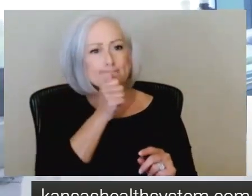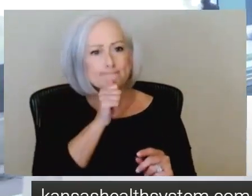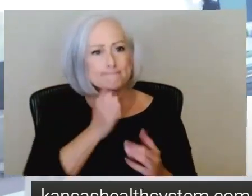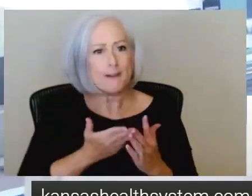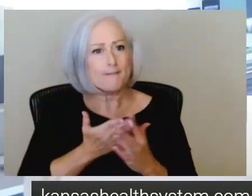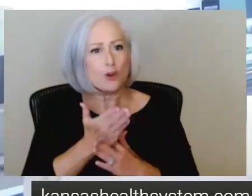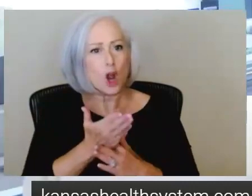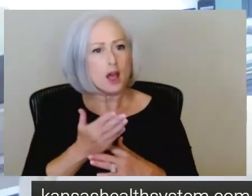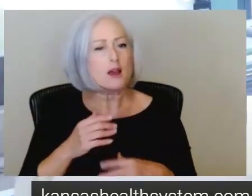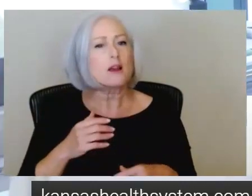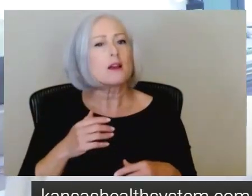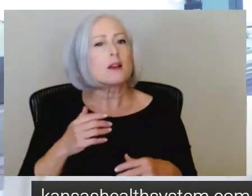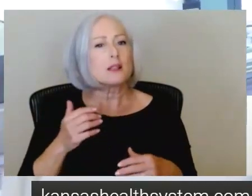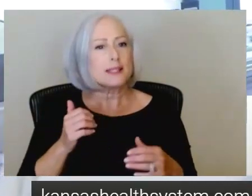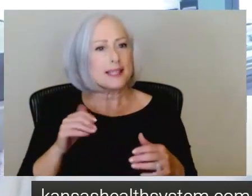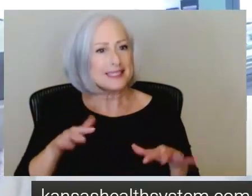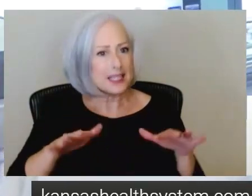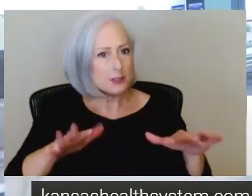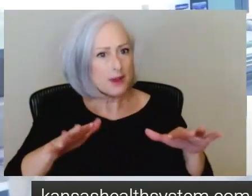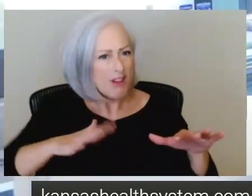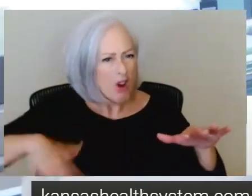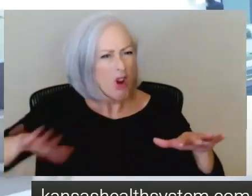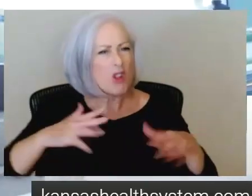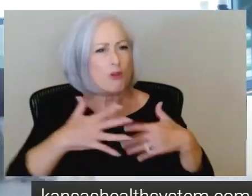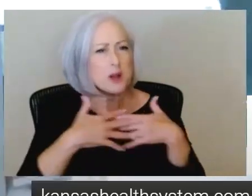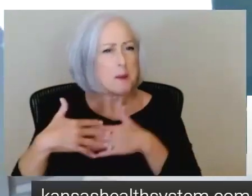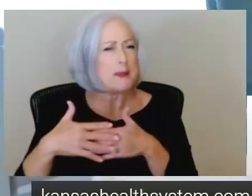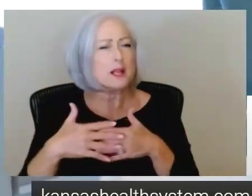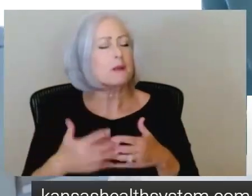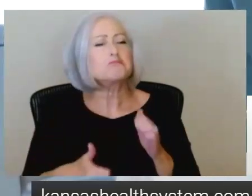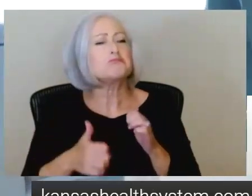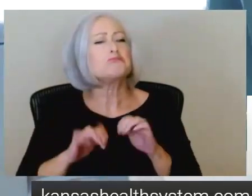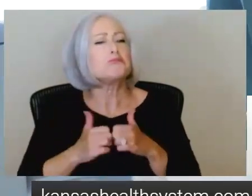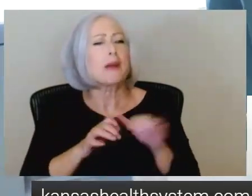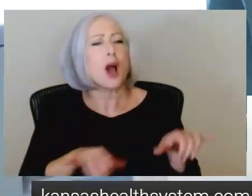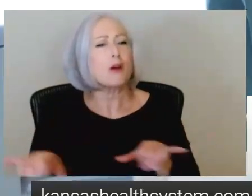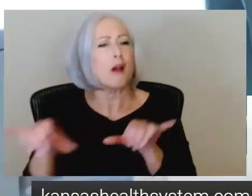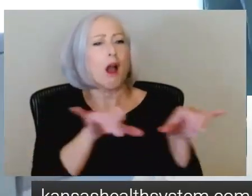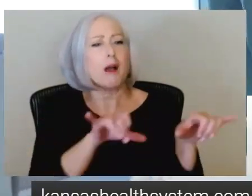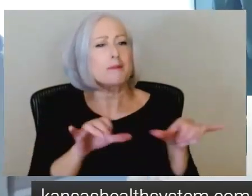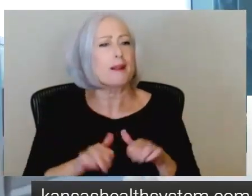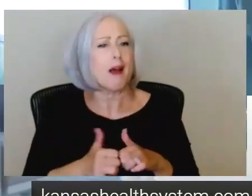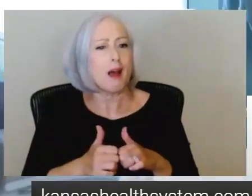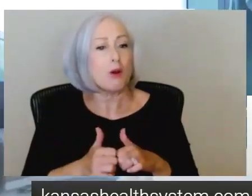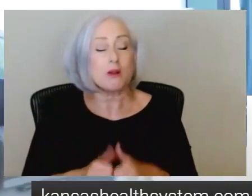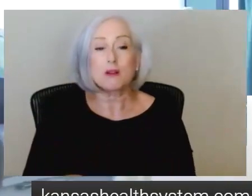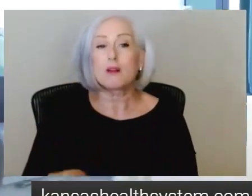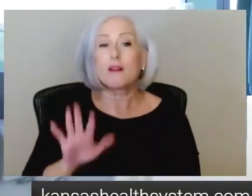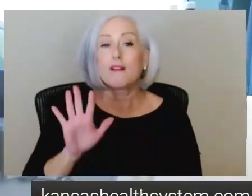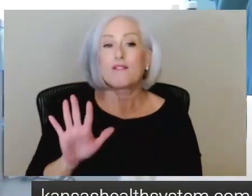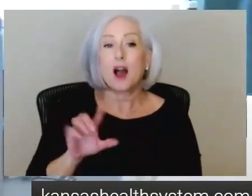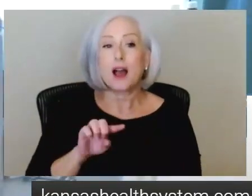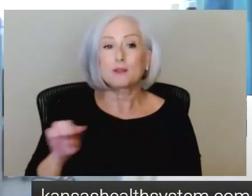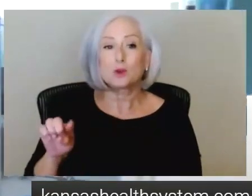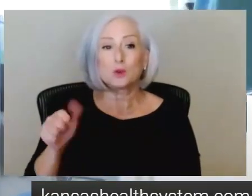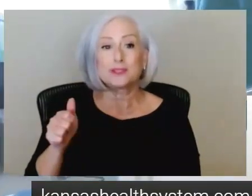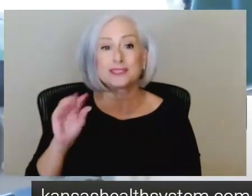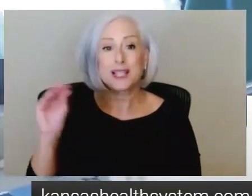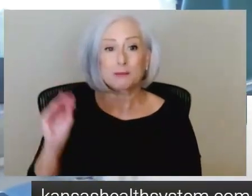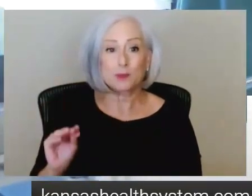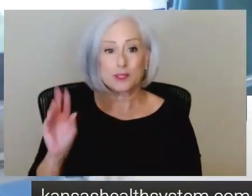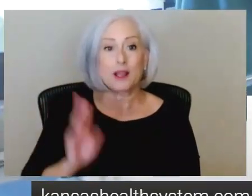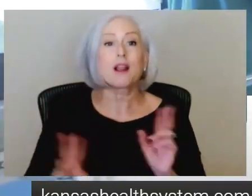tremor right now in America? How common is it? So it's about 5 to 10%. The prevalence is around